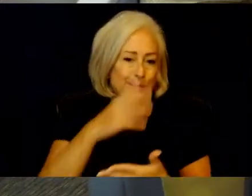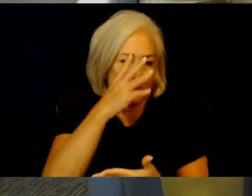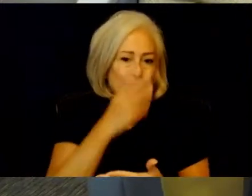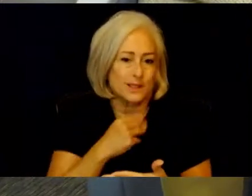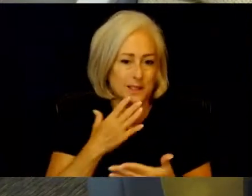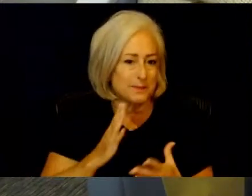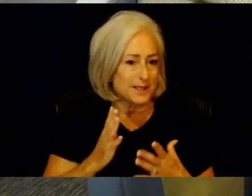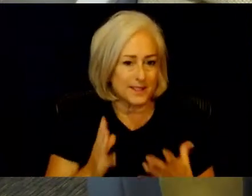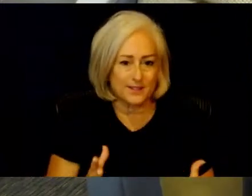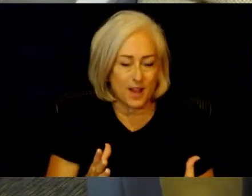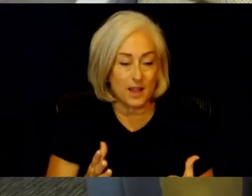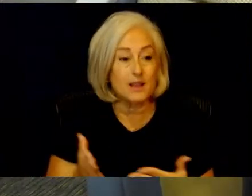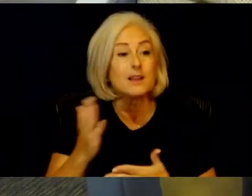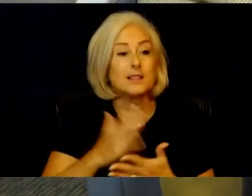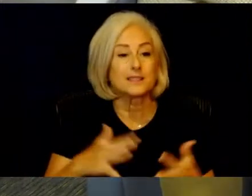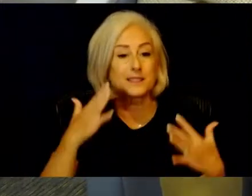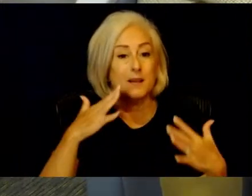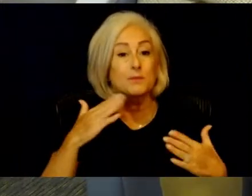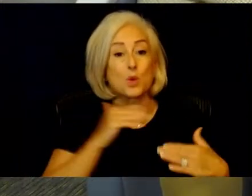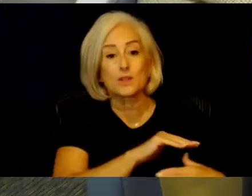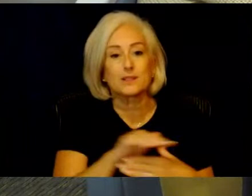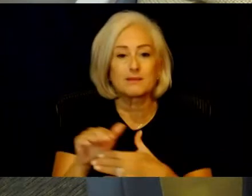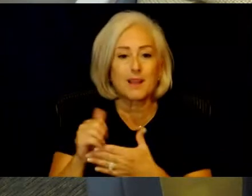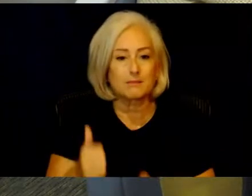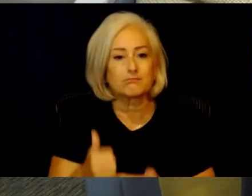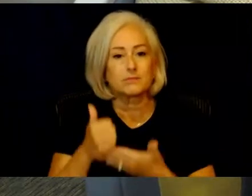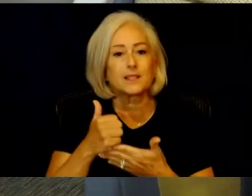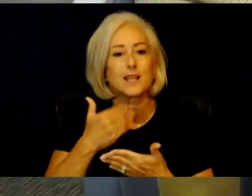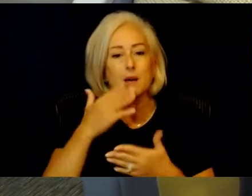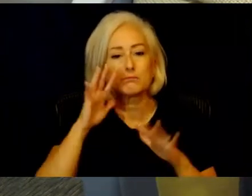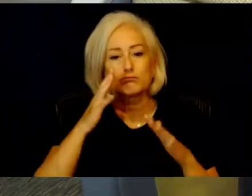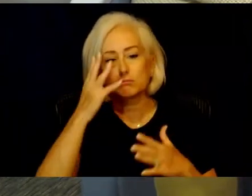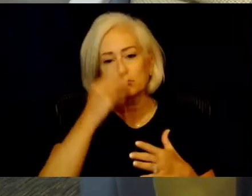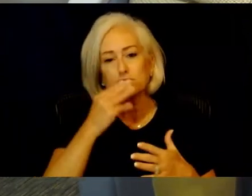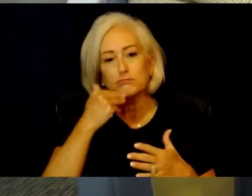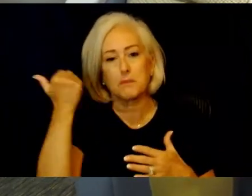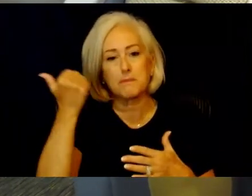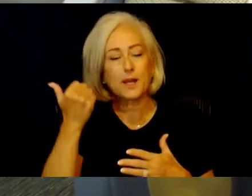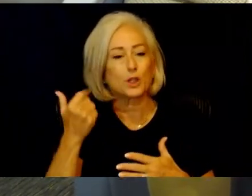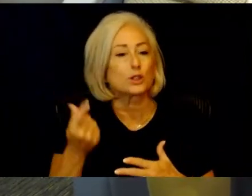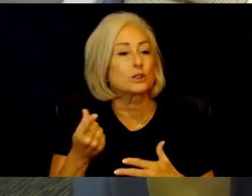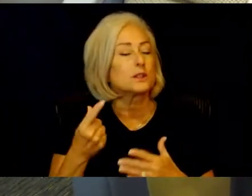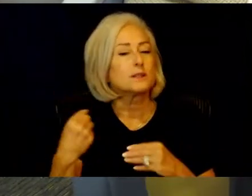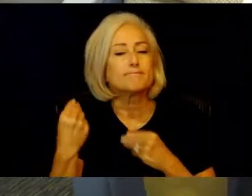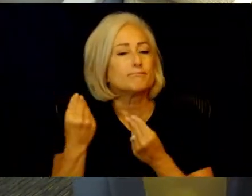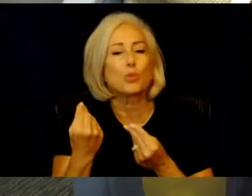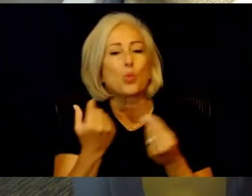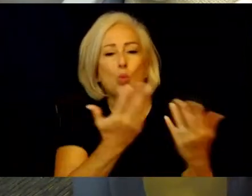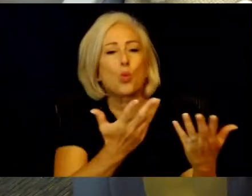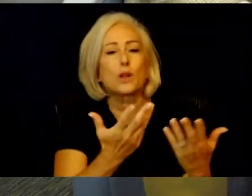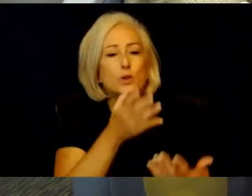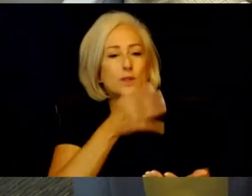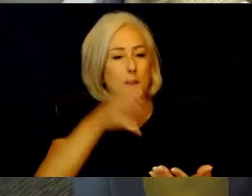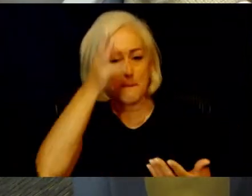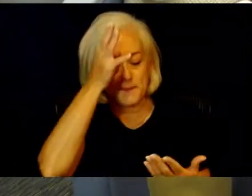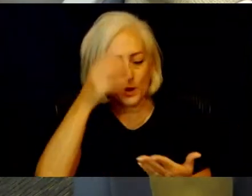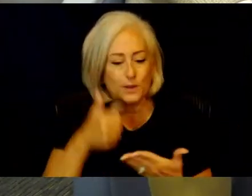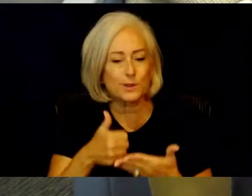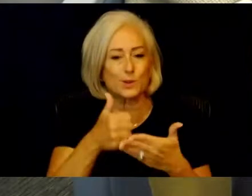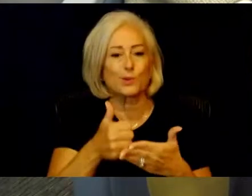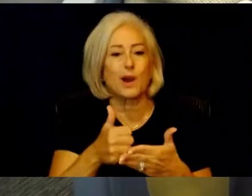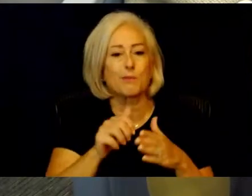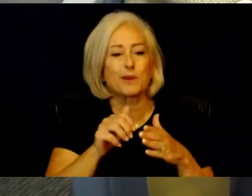at night can help you sleep better. Sleep better. All right. Well, let's help parents out. What's the best advice you have for parents getting their kids back on